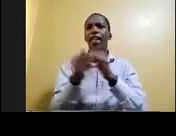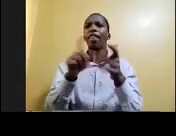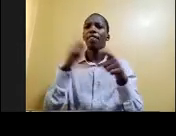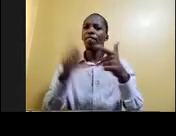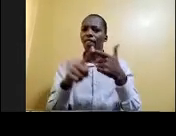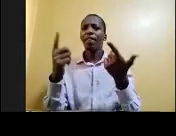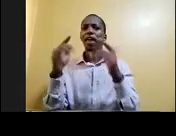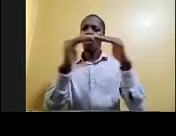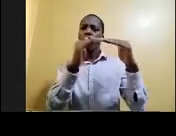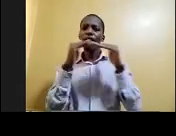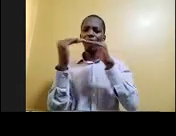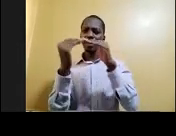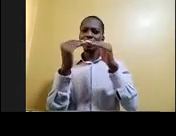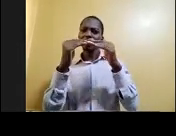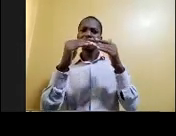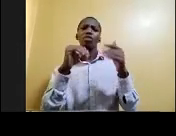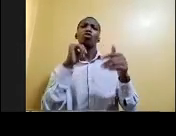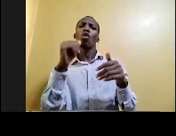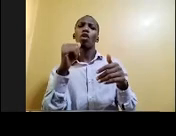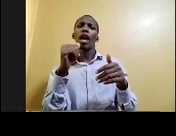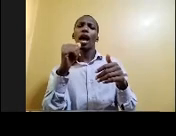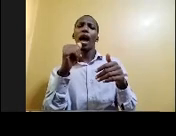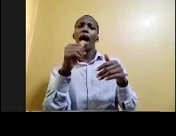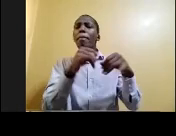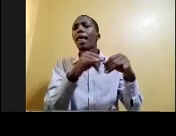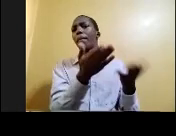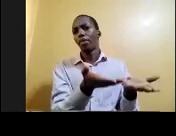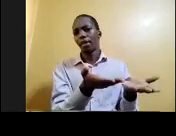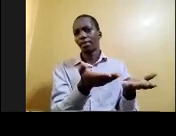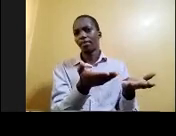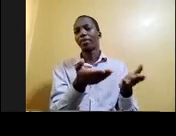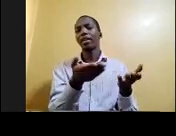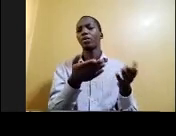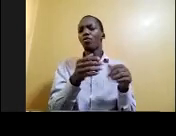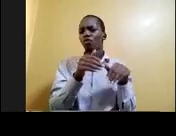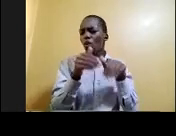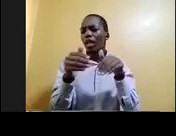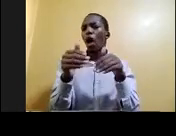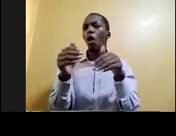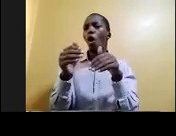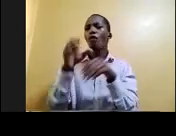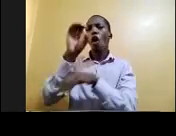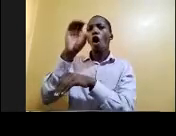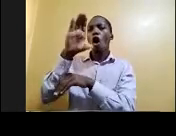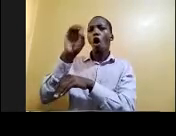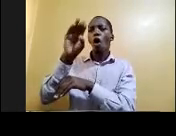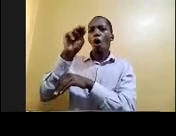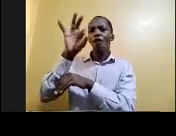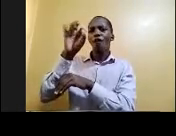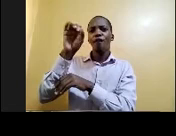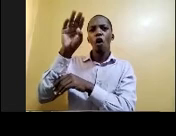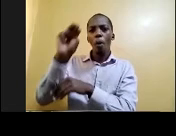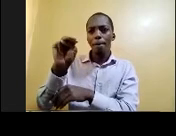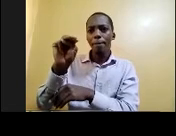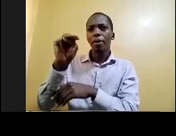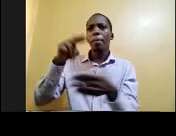be applicable. We're moving to this system of conformity where all producers, whether they're in Europe or outside of